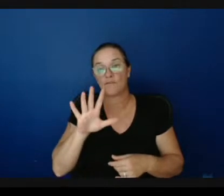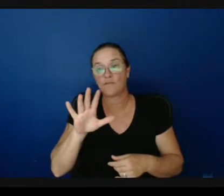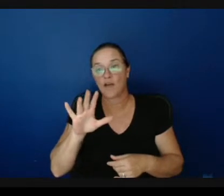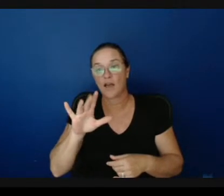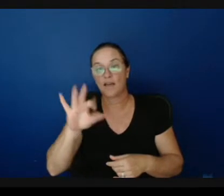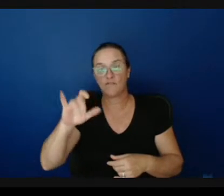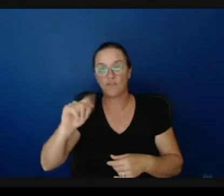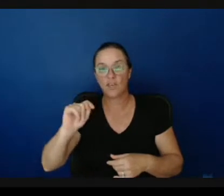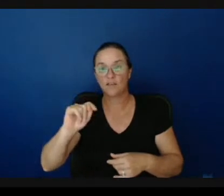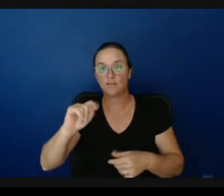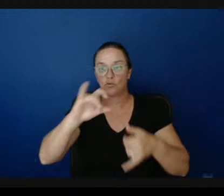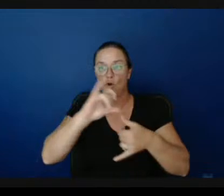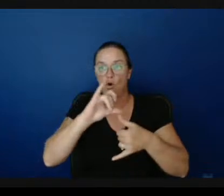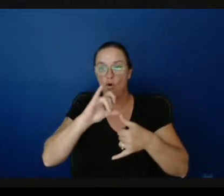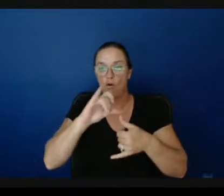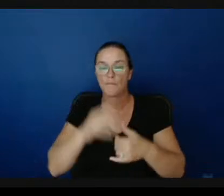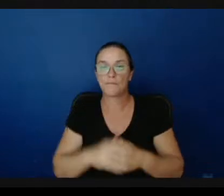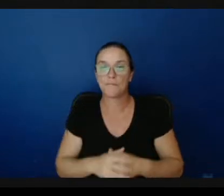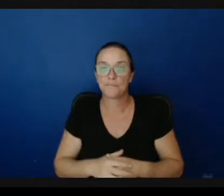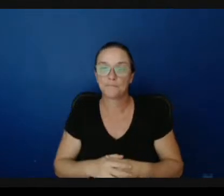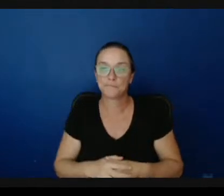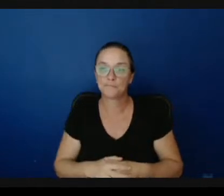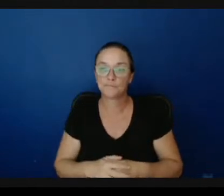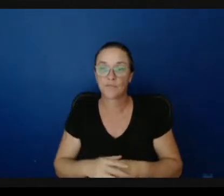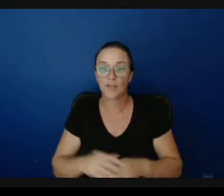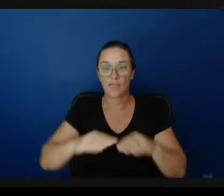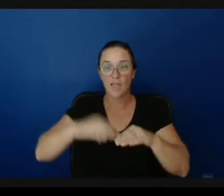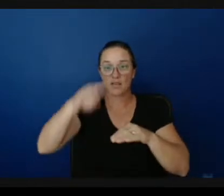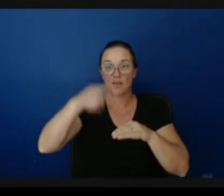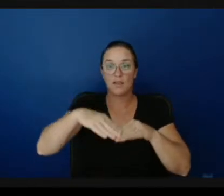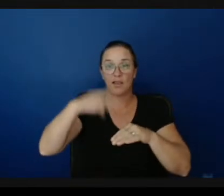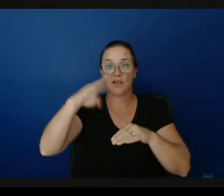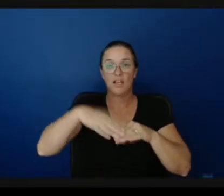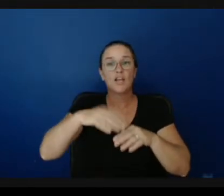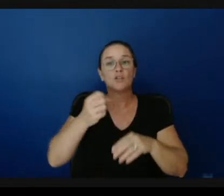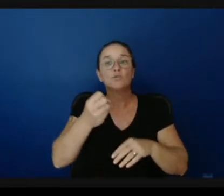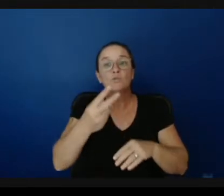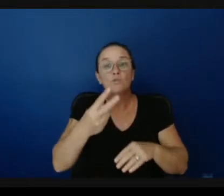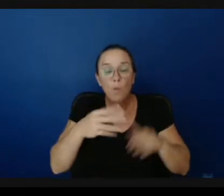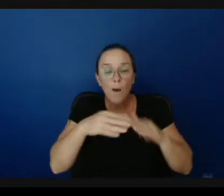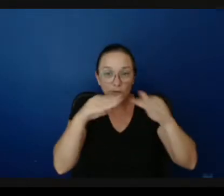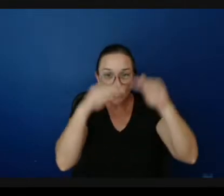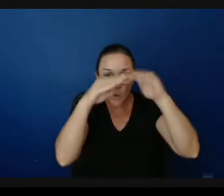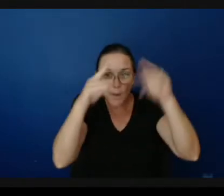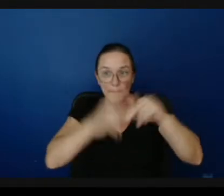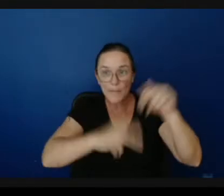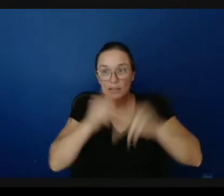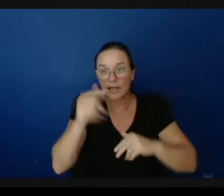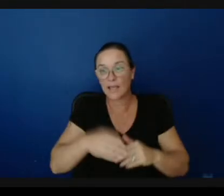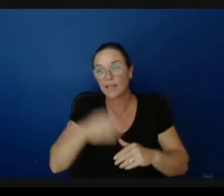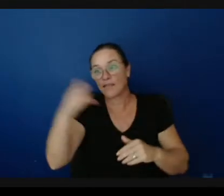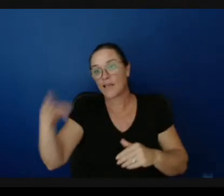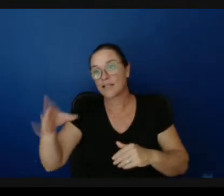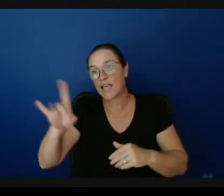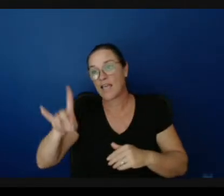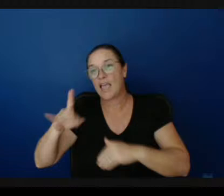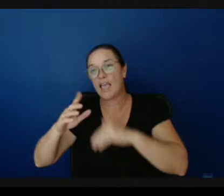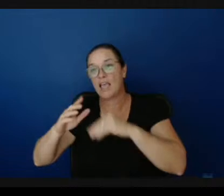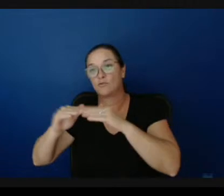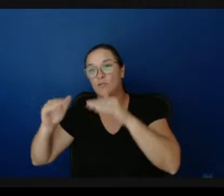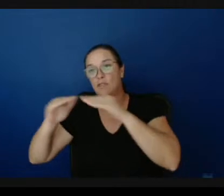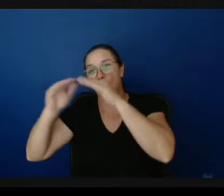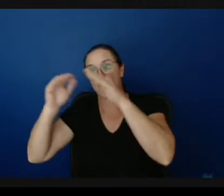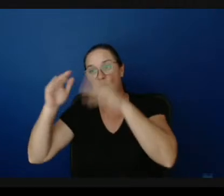those, right, that's 120 feet, that's a 12-story building. And that's 75 feet. That's about an 8-story building right next to it